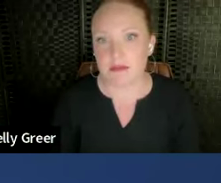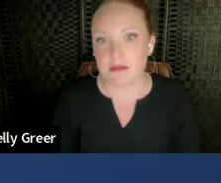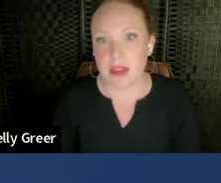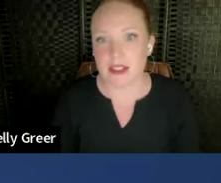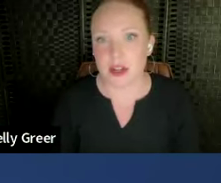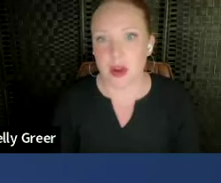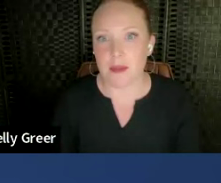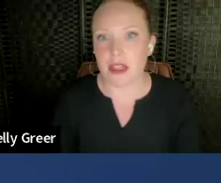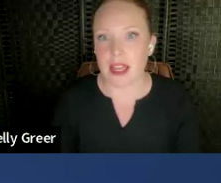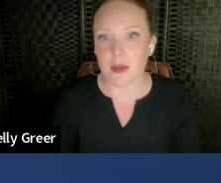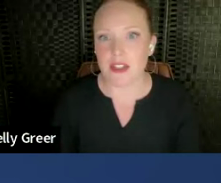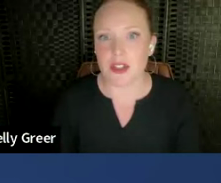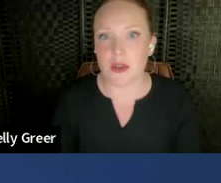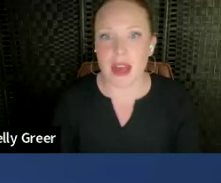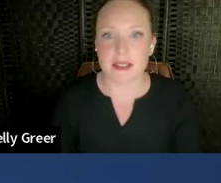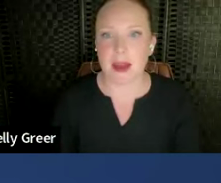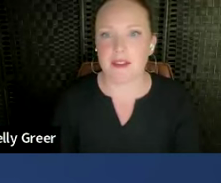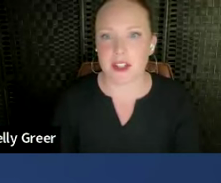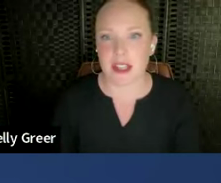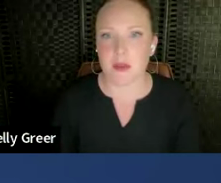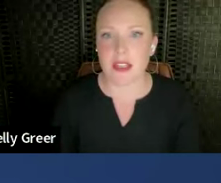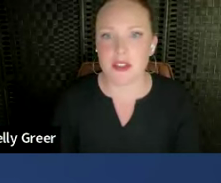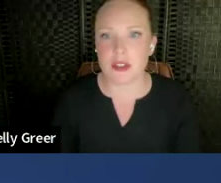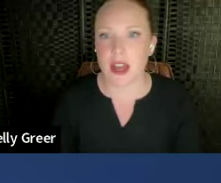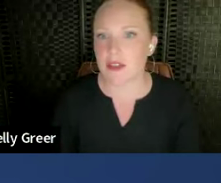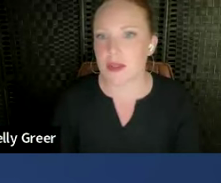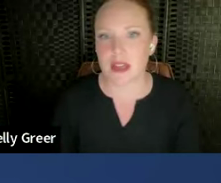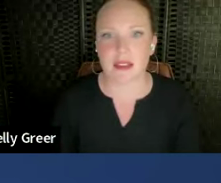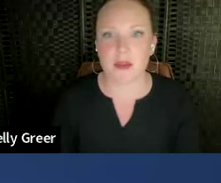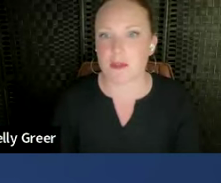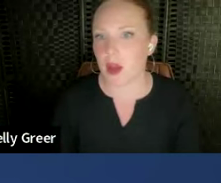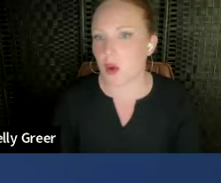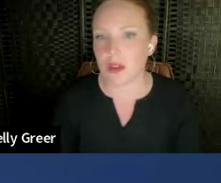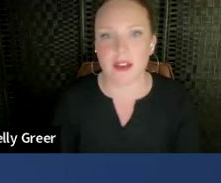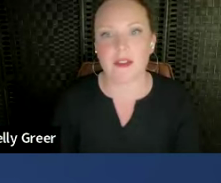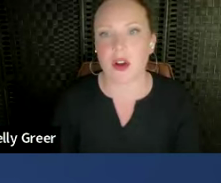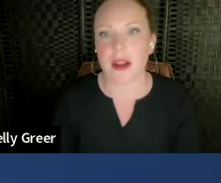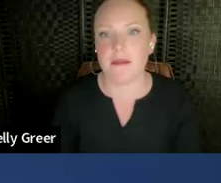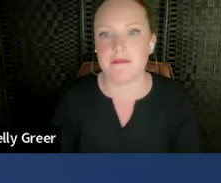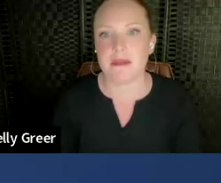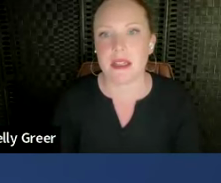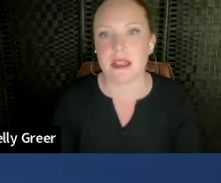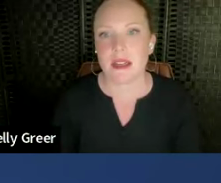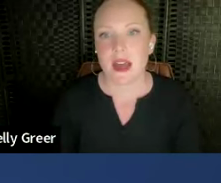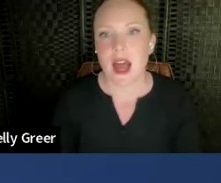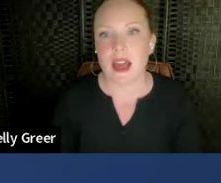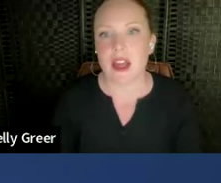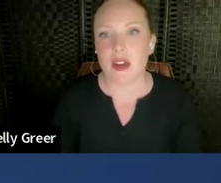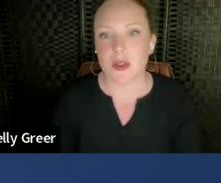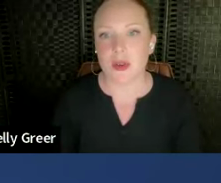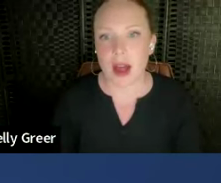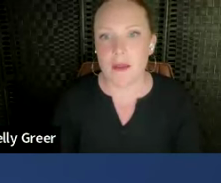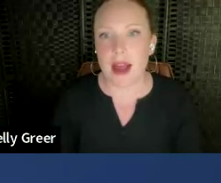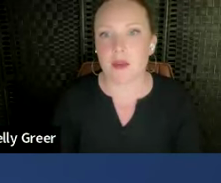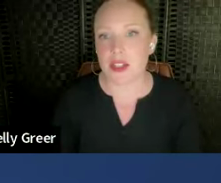ASL as their primary language. So that is my first language. I've used sign language my whole life growing up.